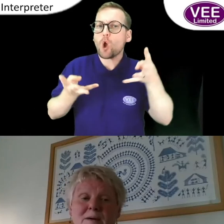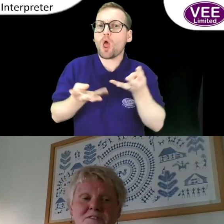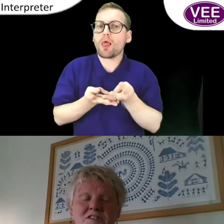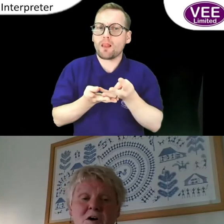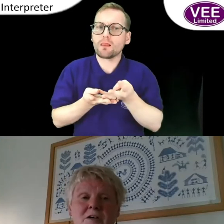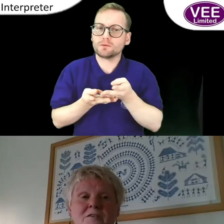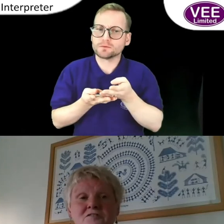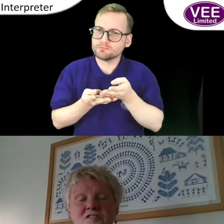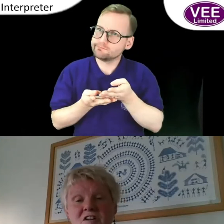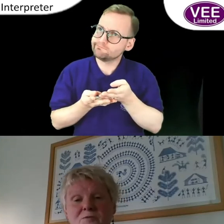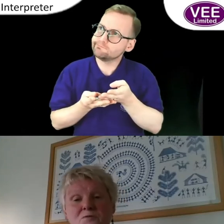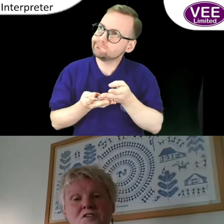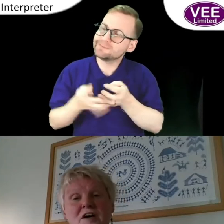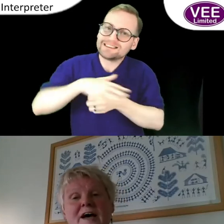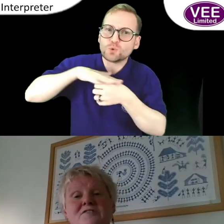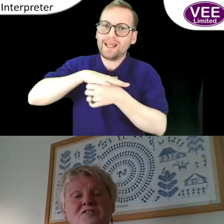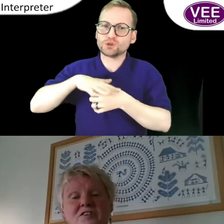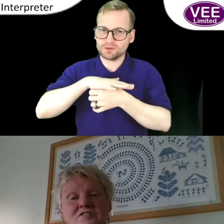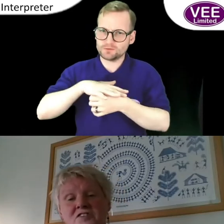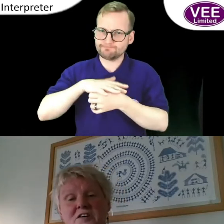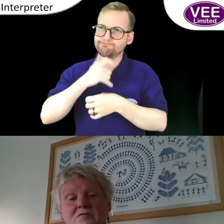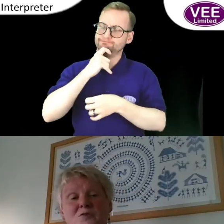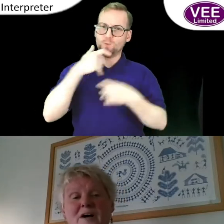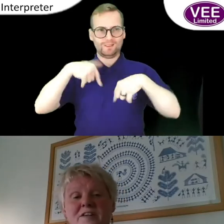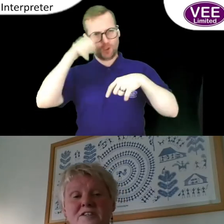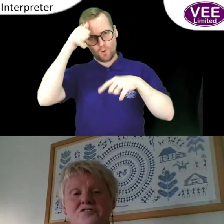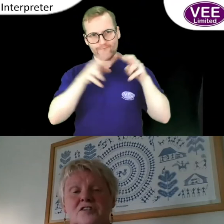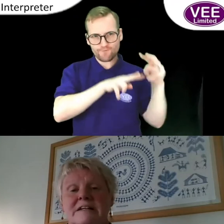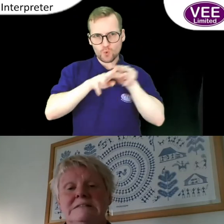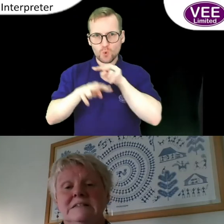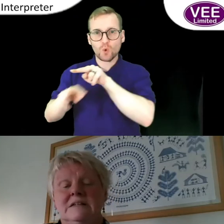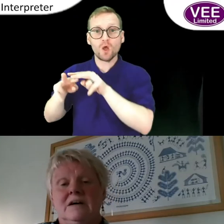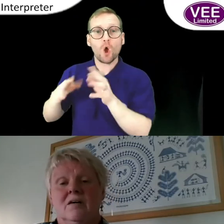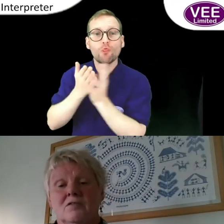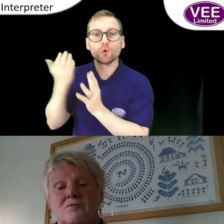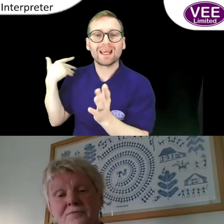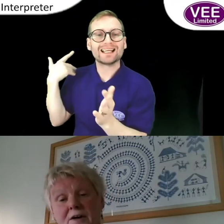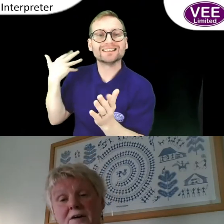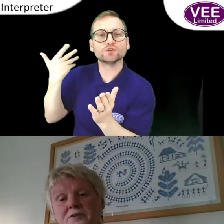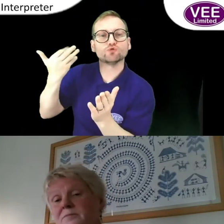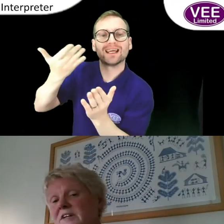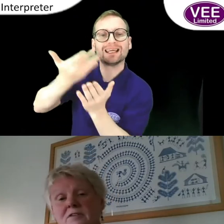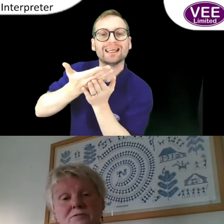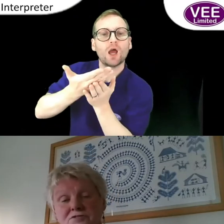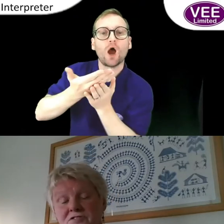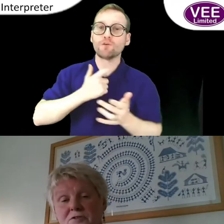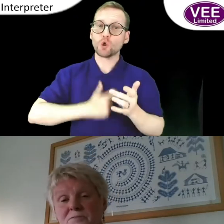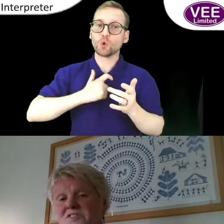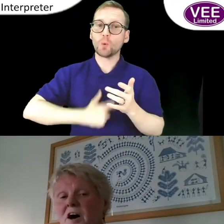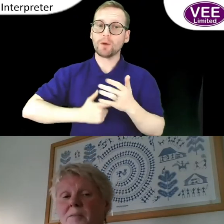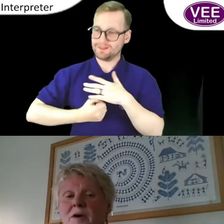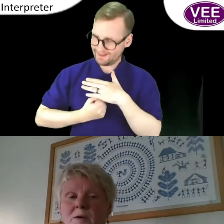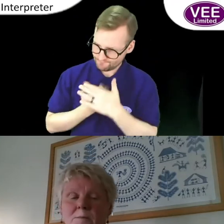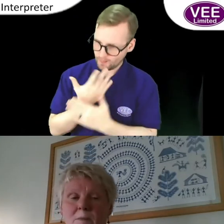And perhaps as an archaeologist, I ought to add that throughout the history of human evolution and